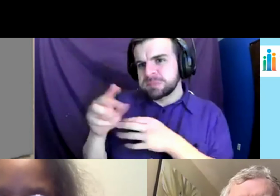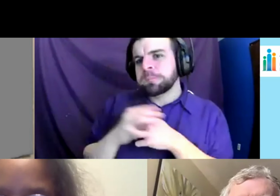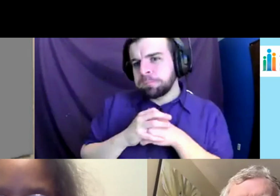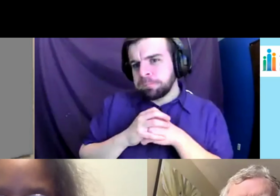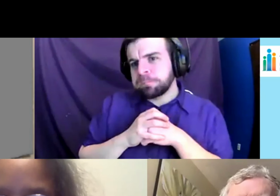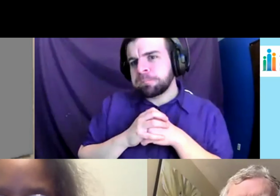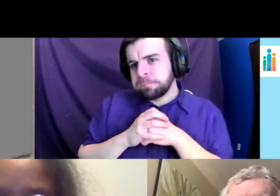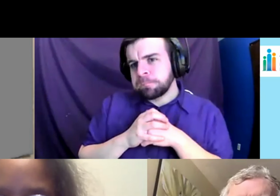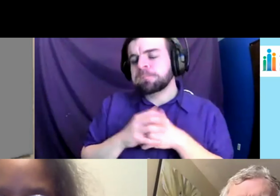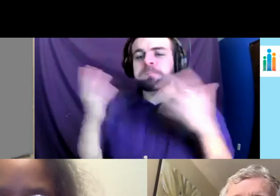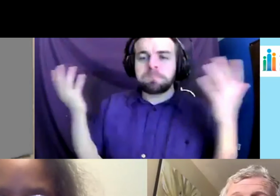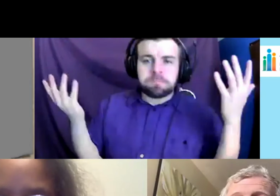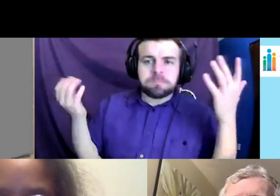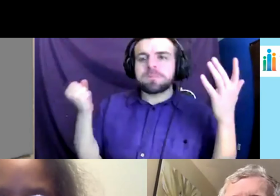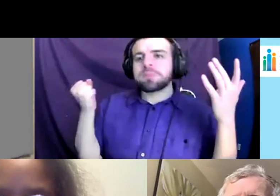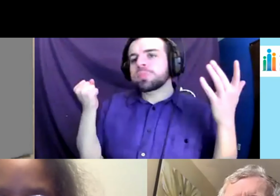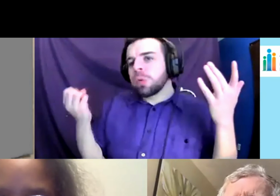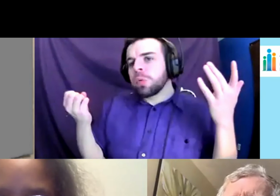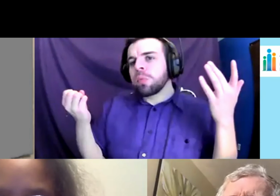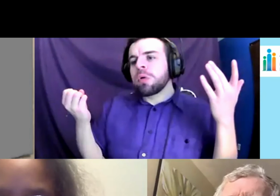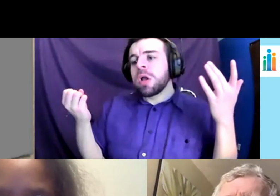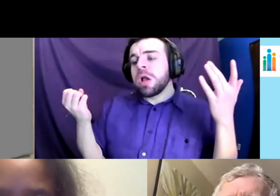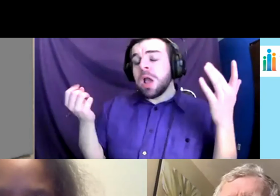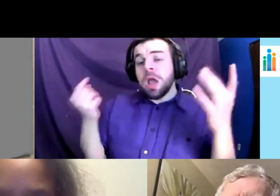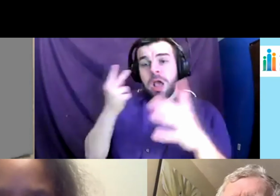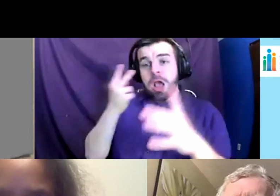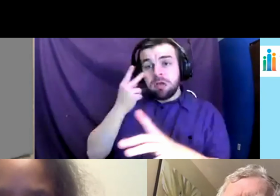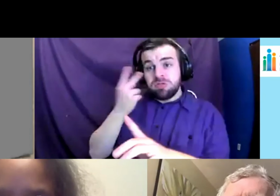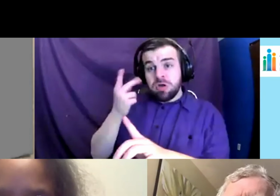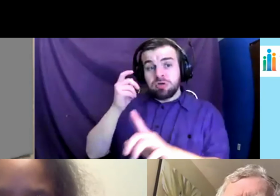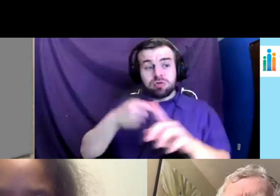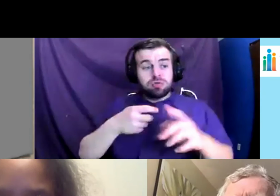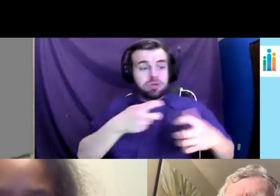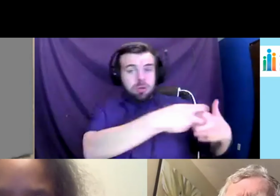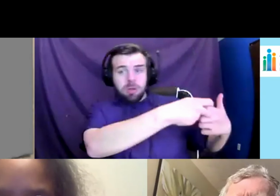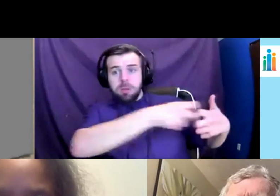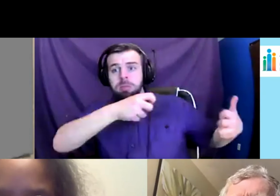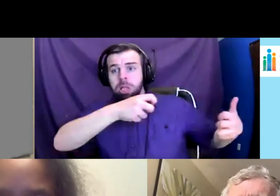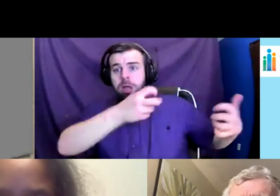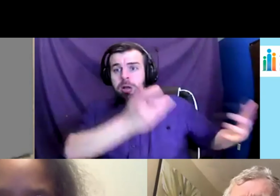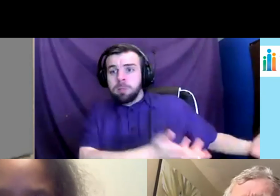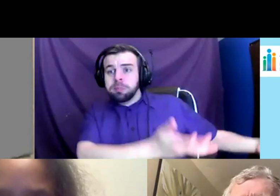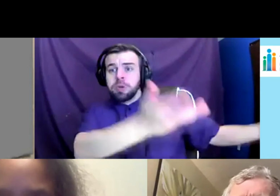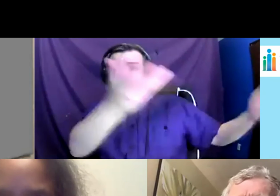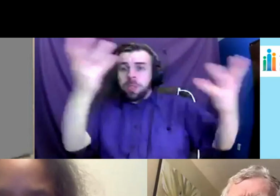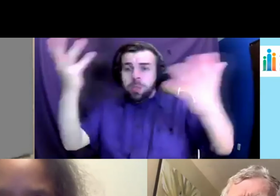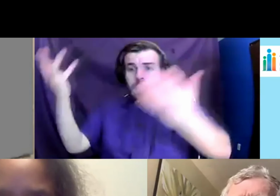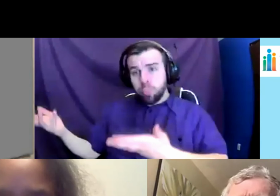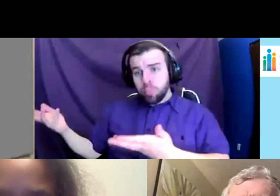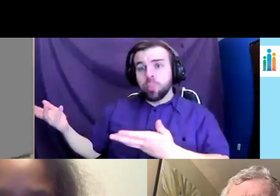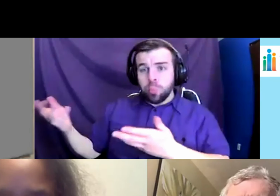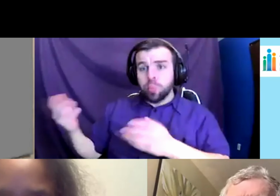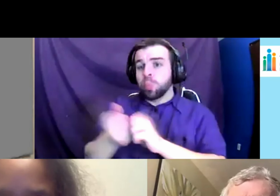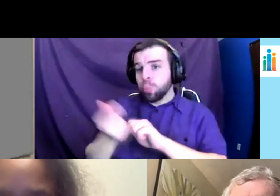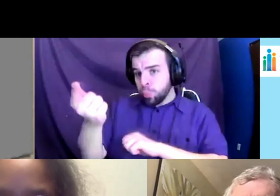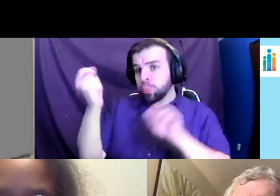So I saw that you can unplug it and take it with you, but what happens if the battery